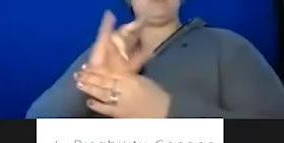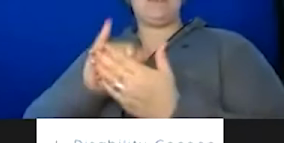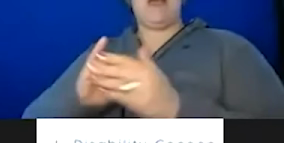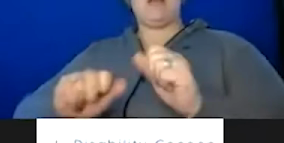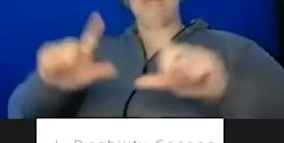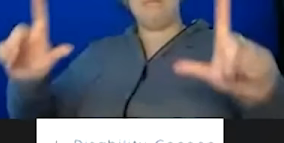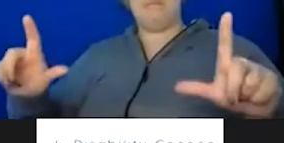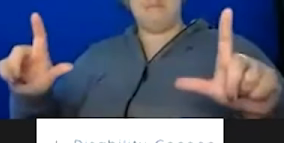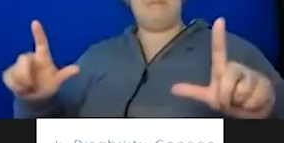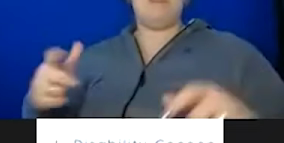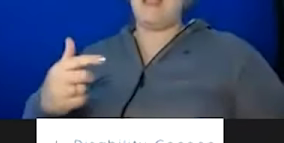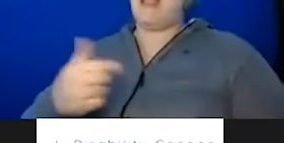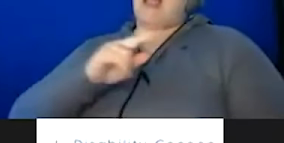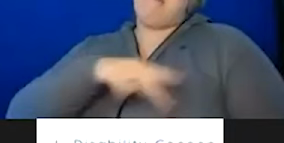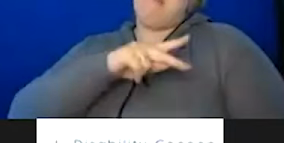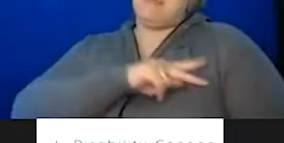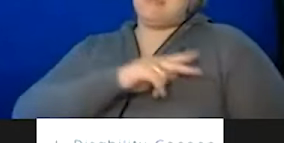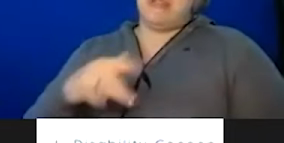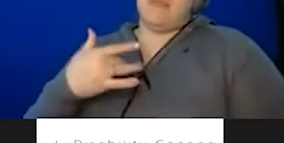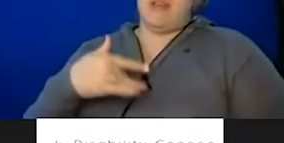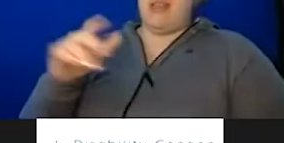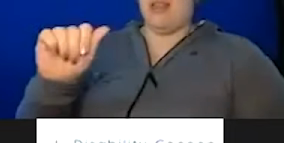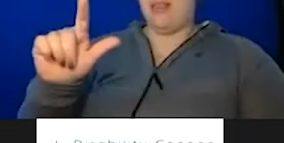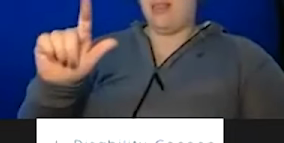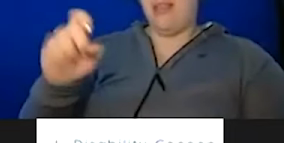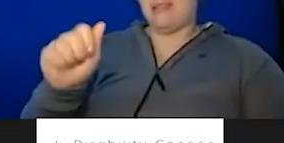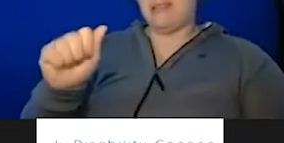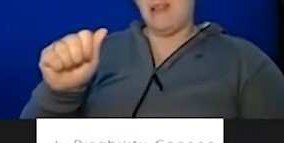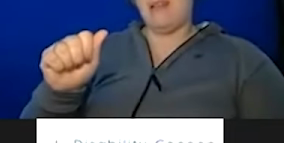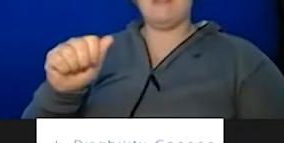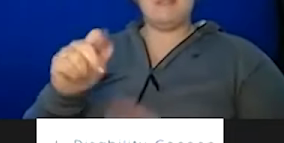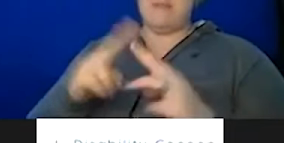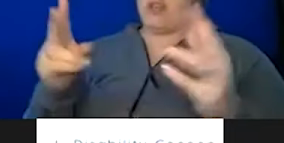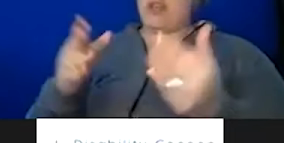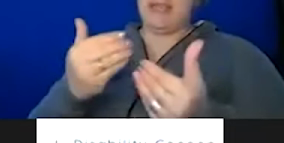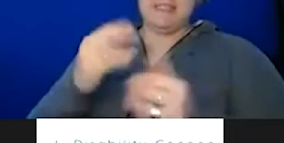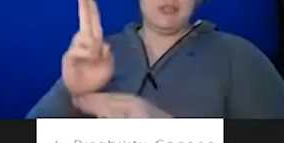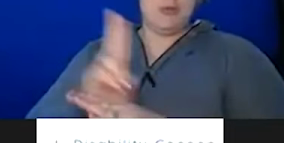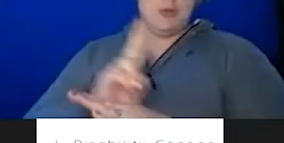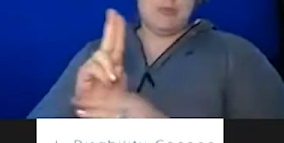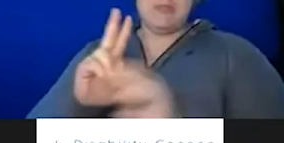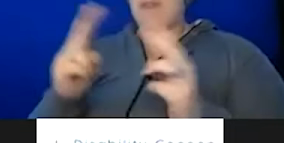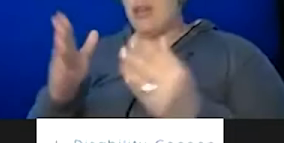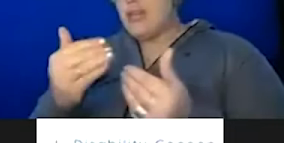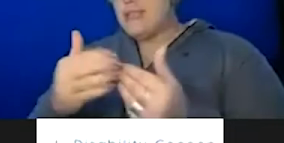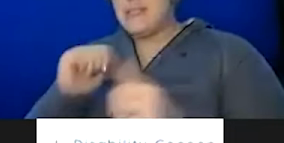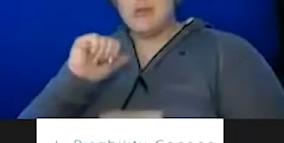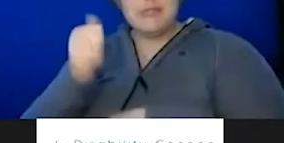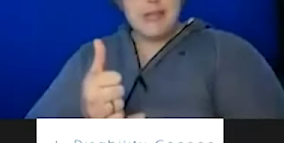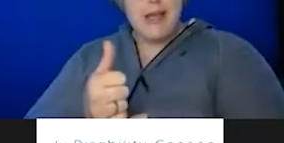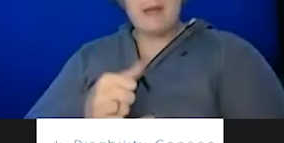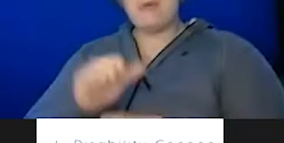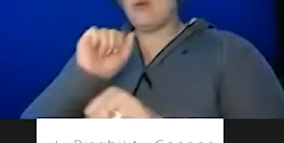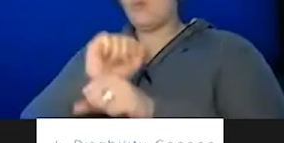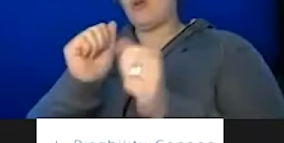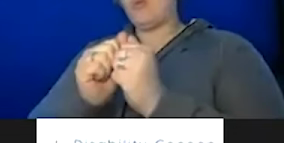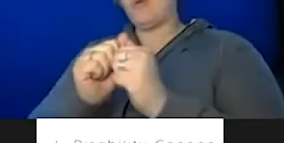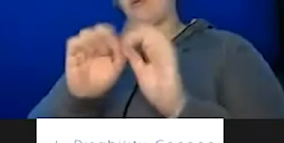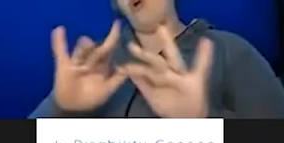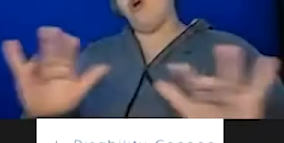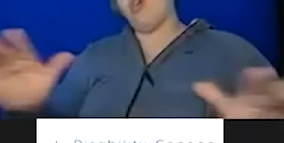find that the Alexa devices are very easy to use. They're very easy to set up and make work with all of these different